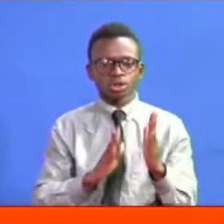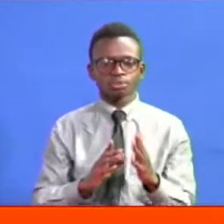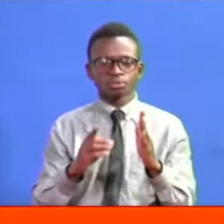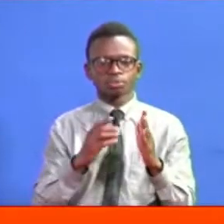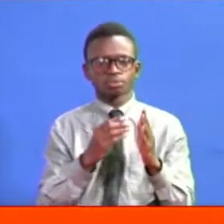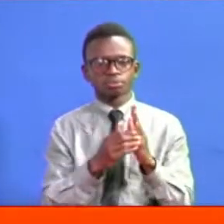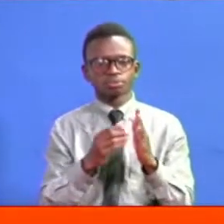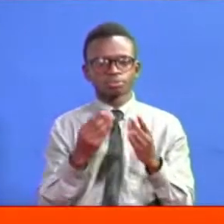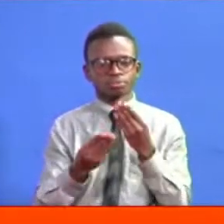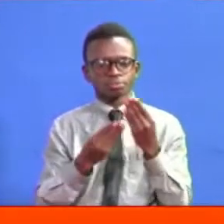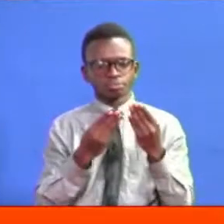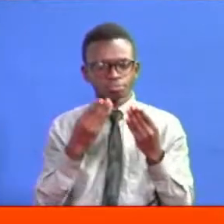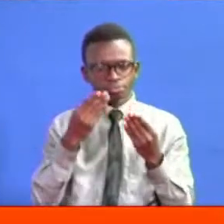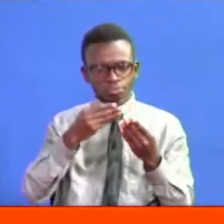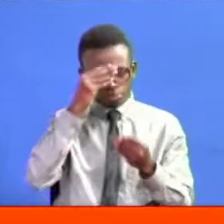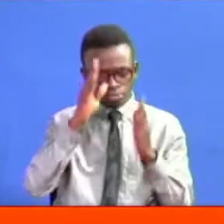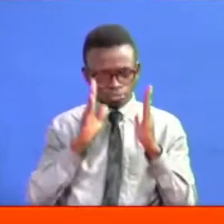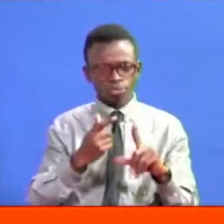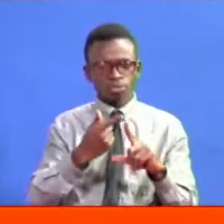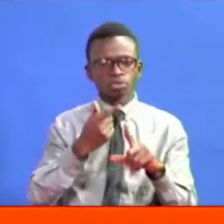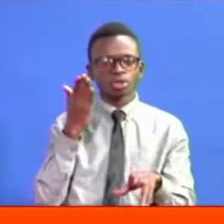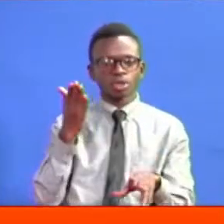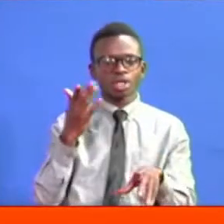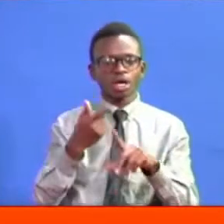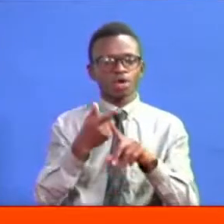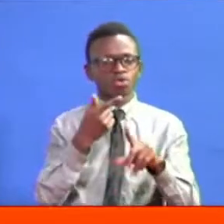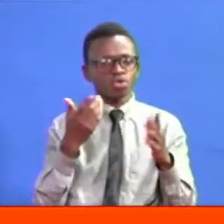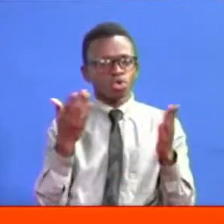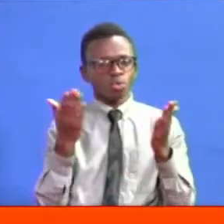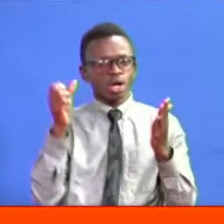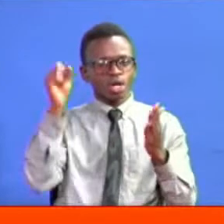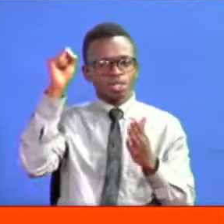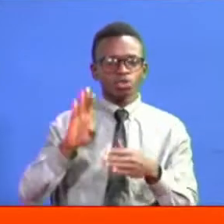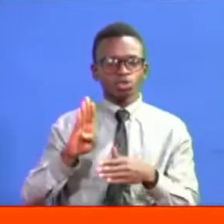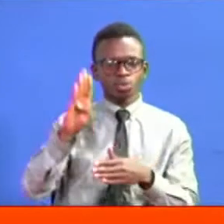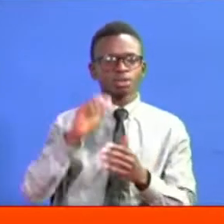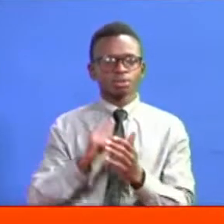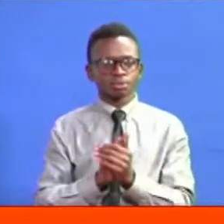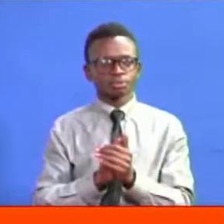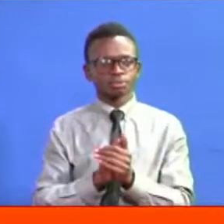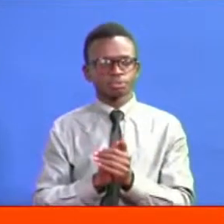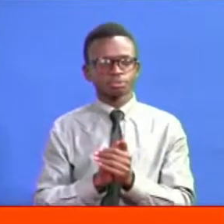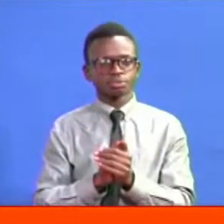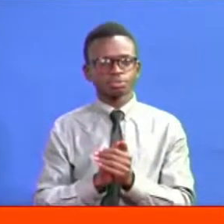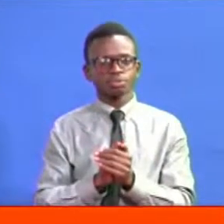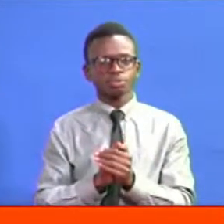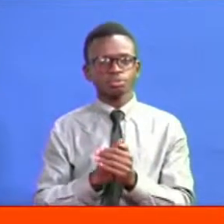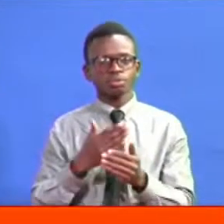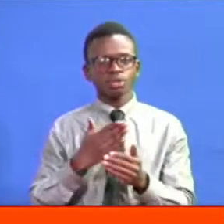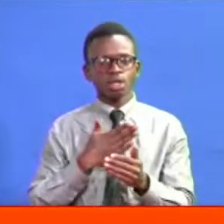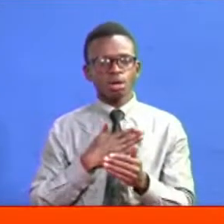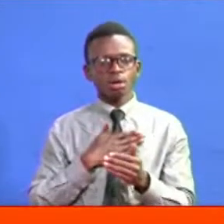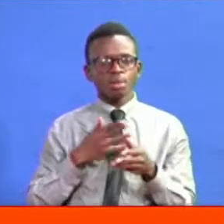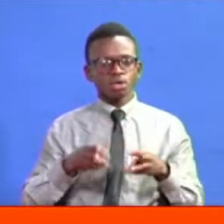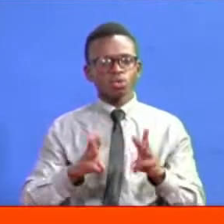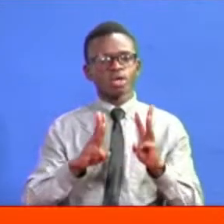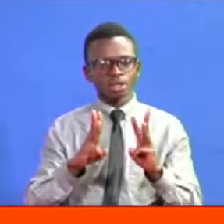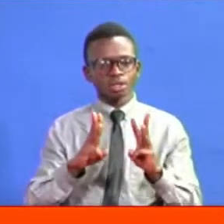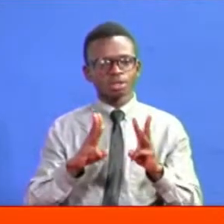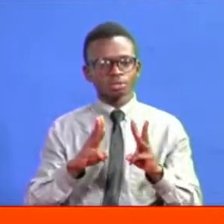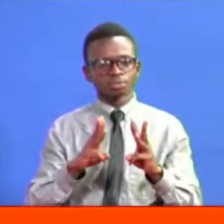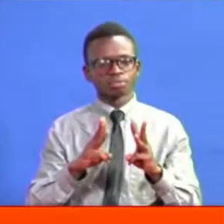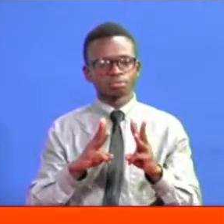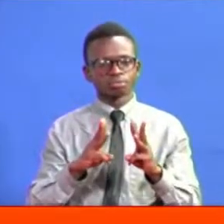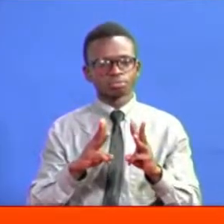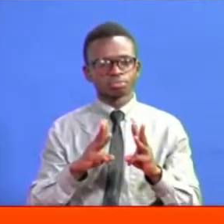majorly originate from the informal settlements around South B, Nairobi. My style is actually portraiture and impressionism,